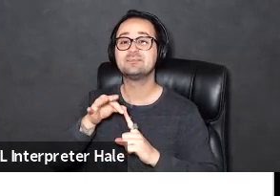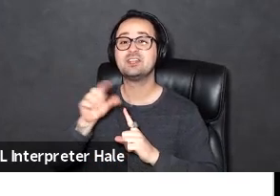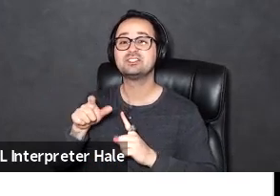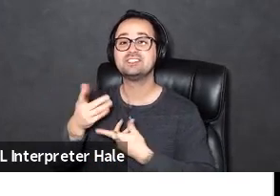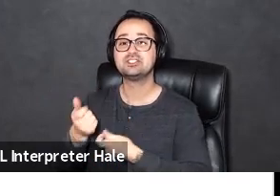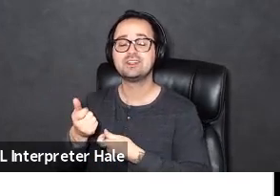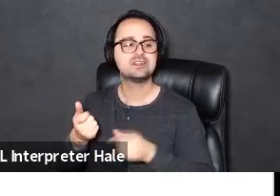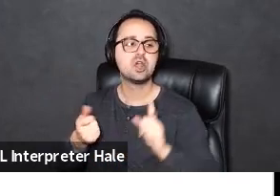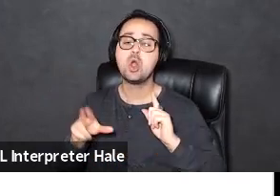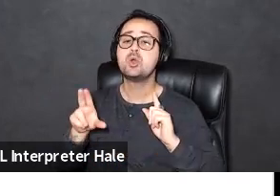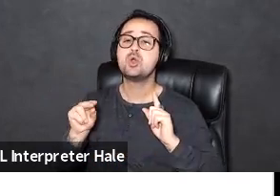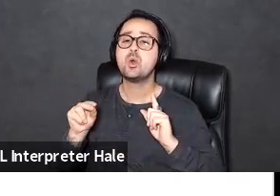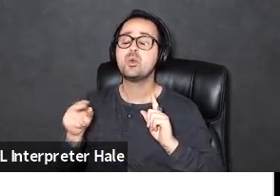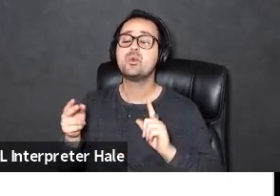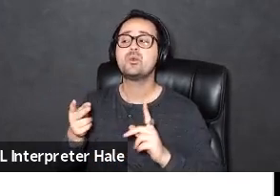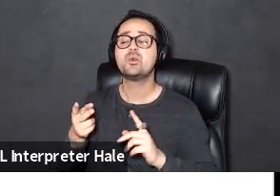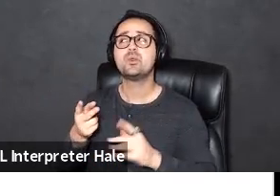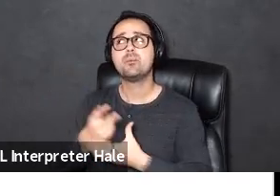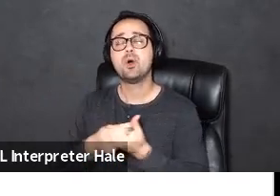not do that because they're both